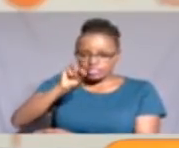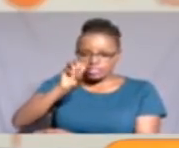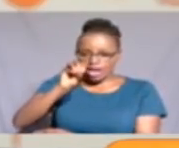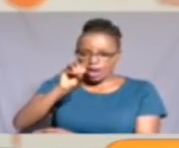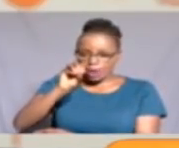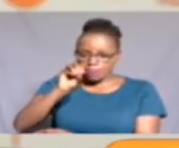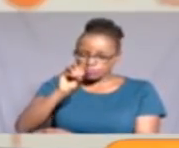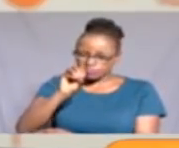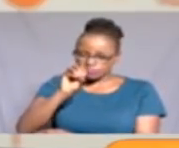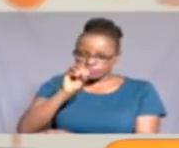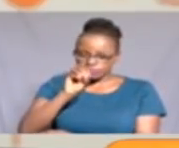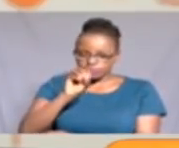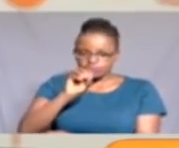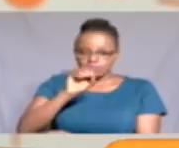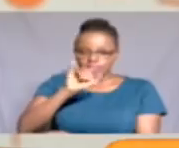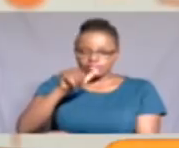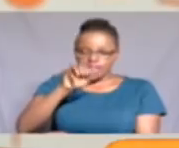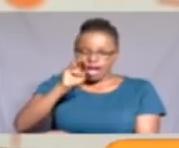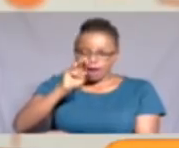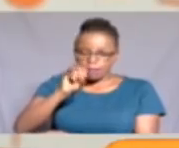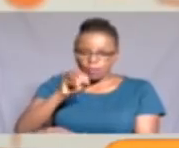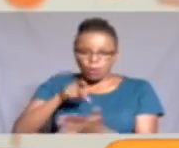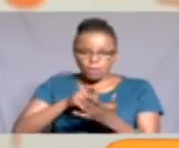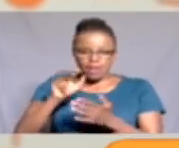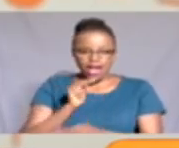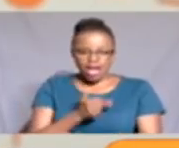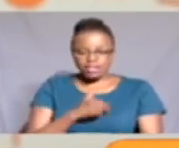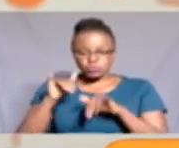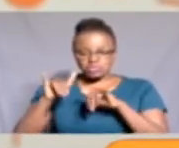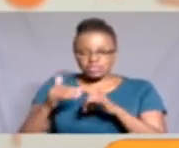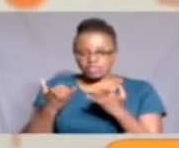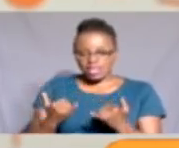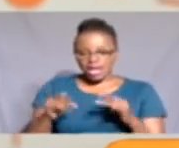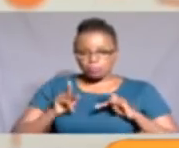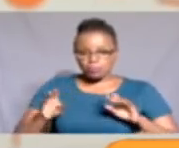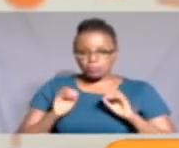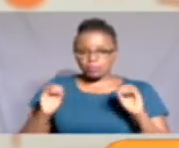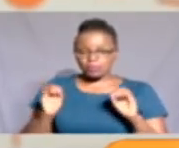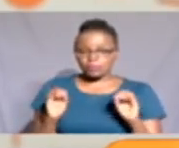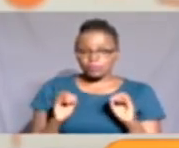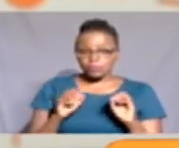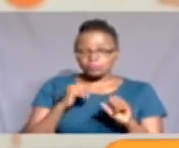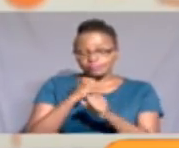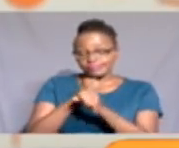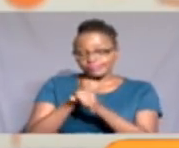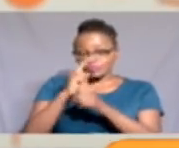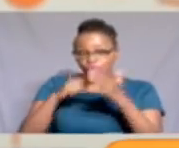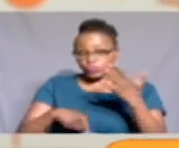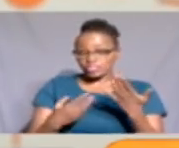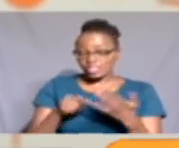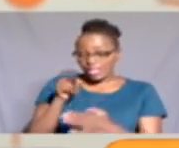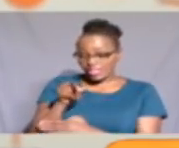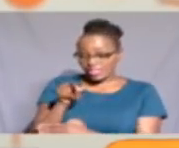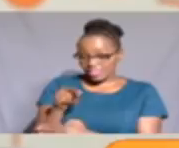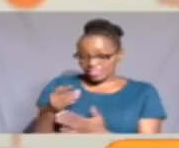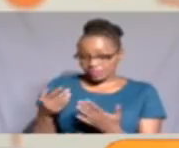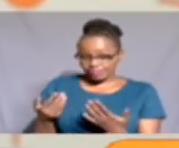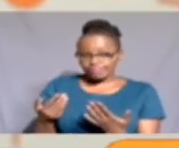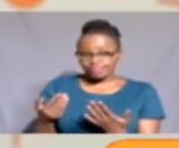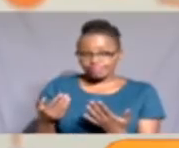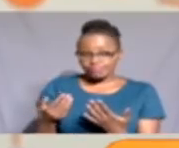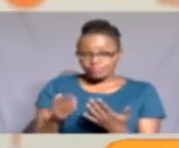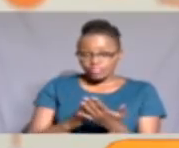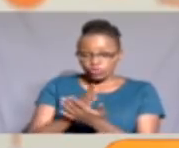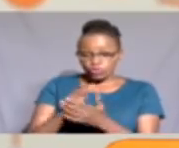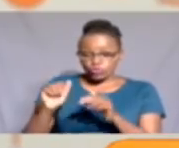And that's, of course, we are not going to remain young people. And so what we are doing about that is through